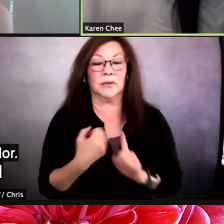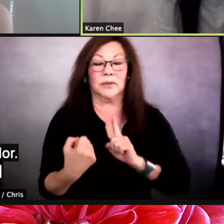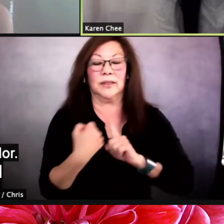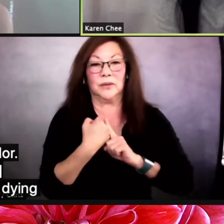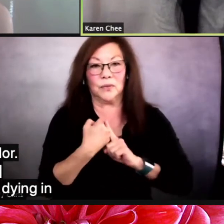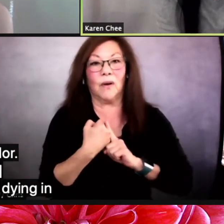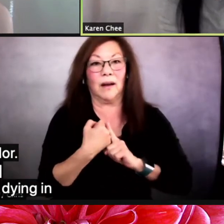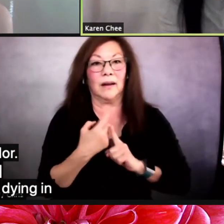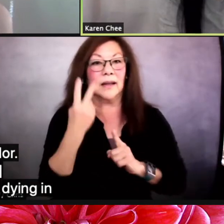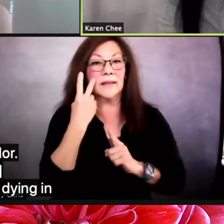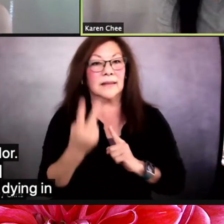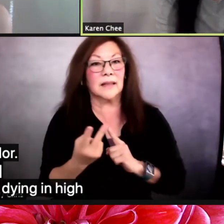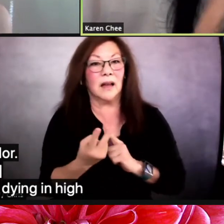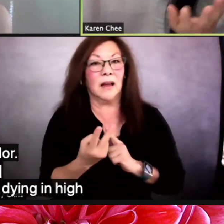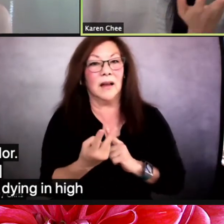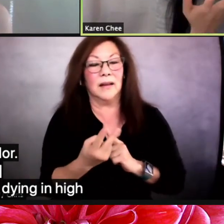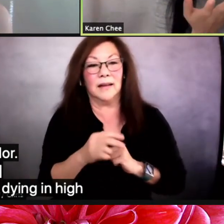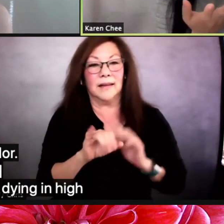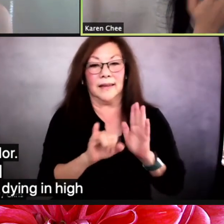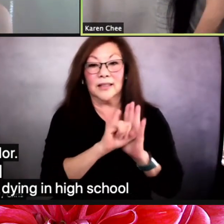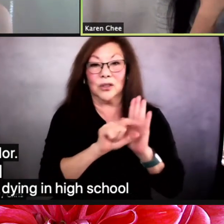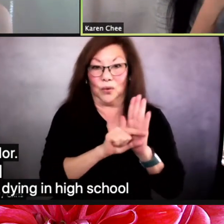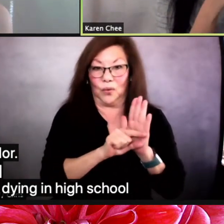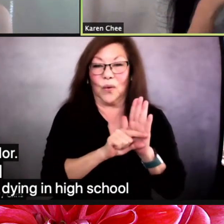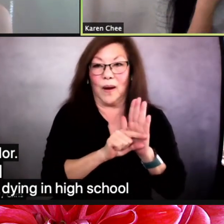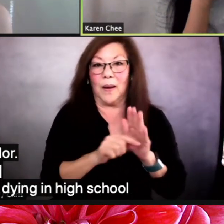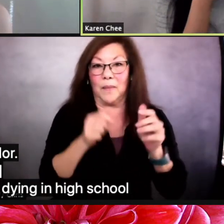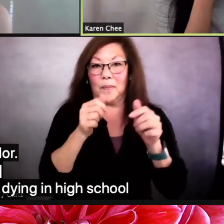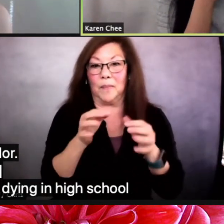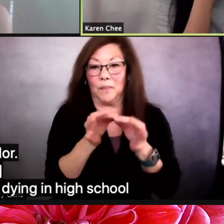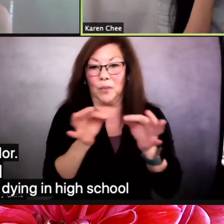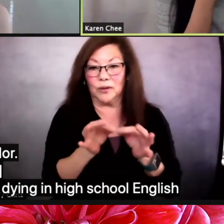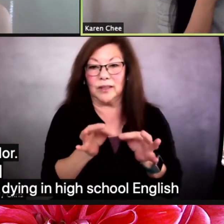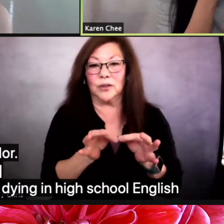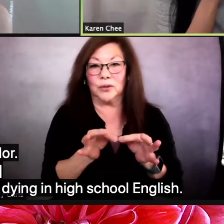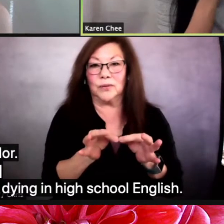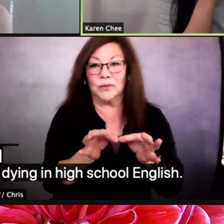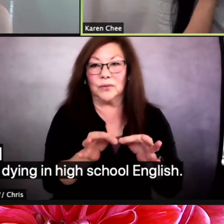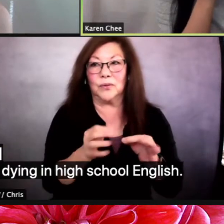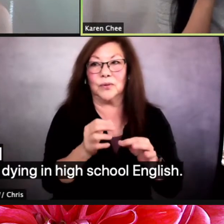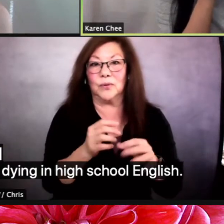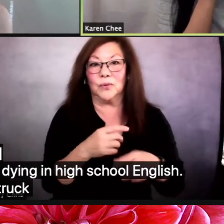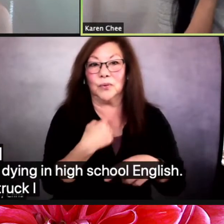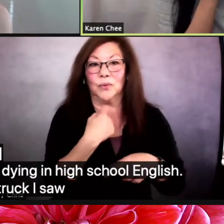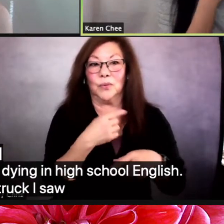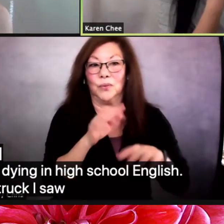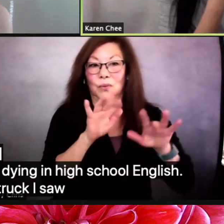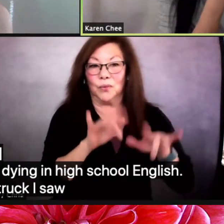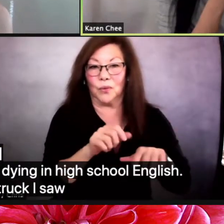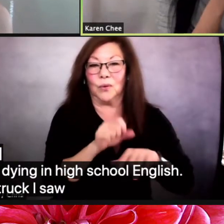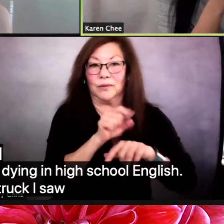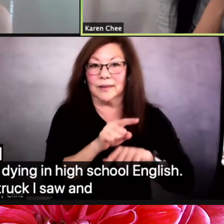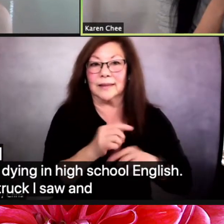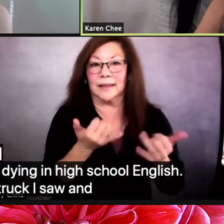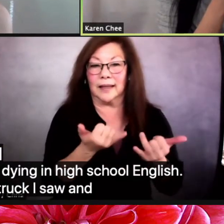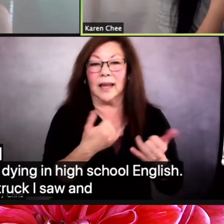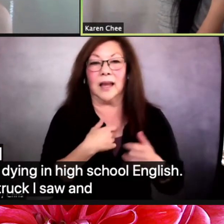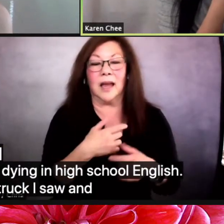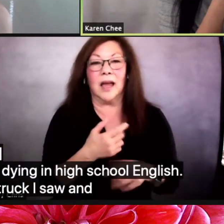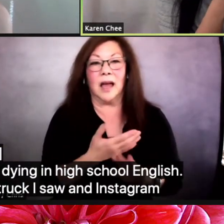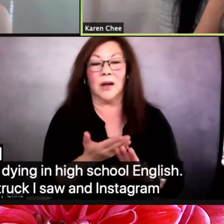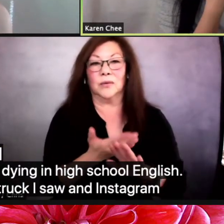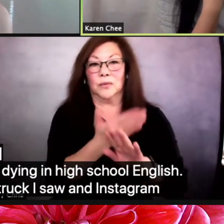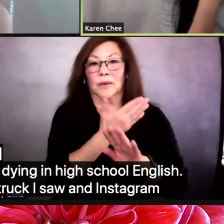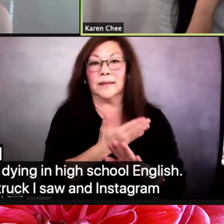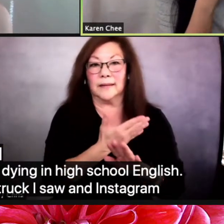I just saw the Instagram post that you made earlier today about how, in hindsight, you wrote this book for yourself as a young